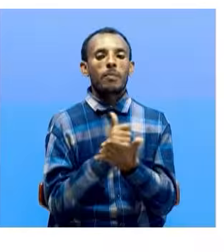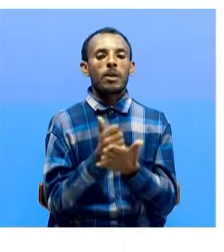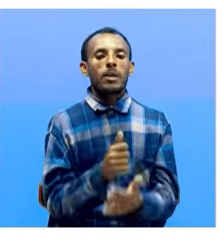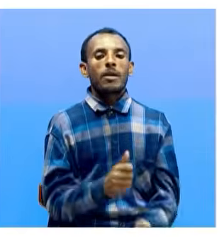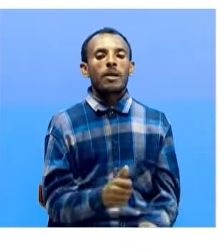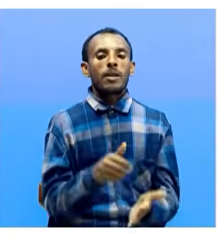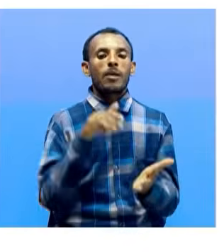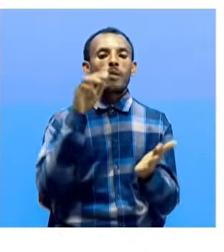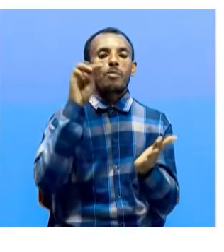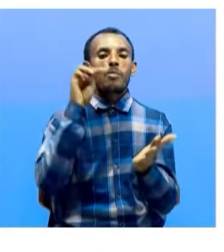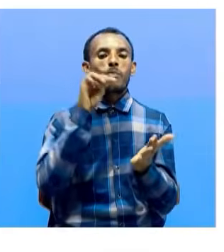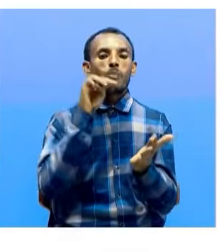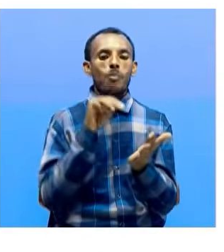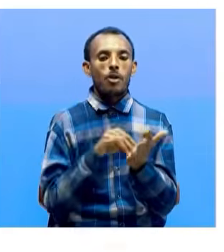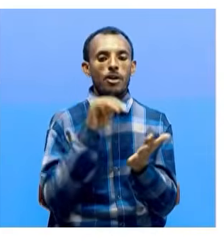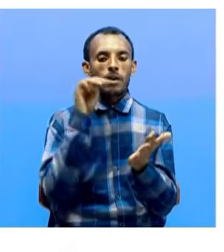mode,